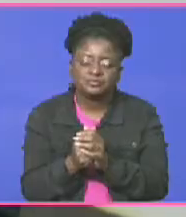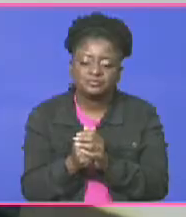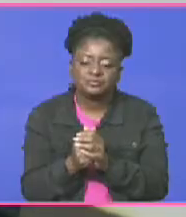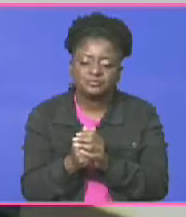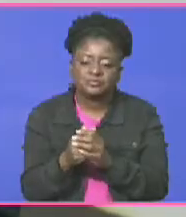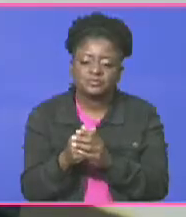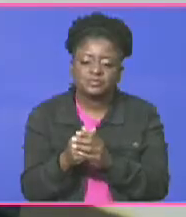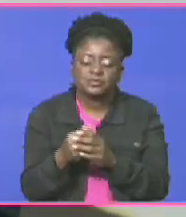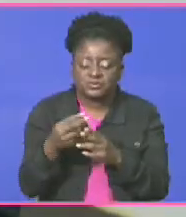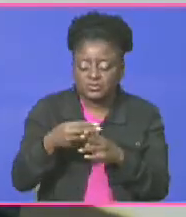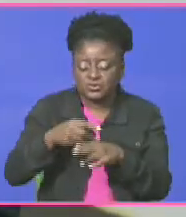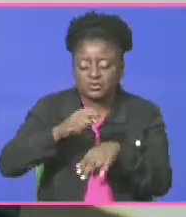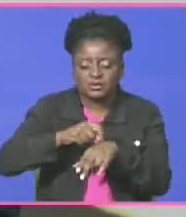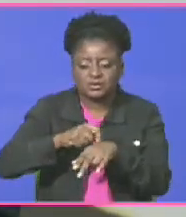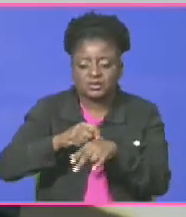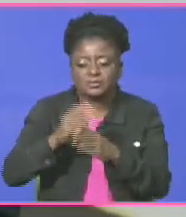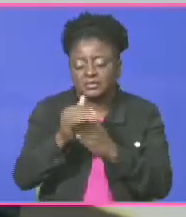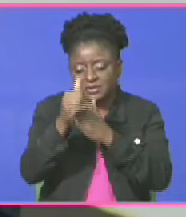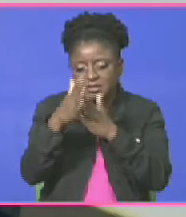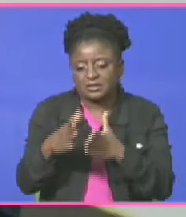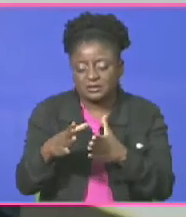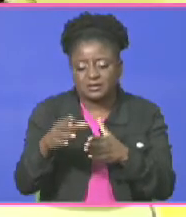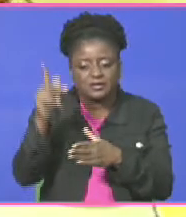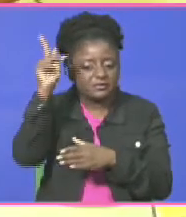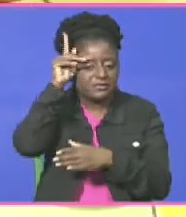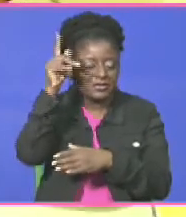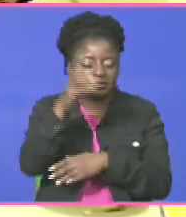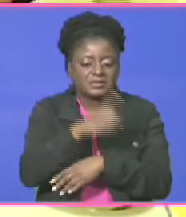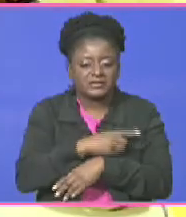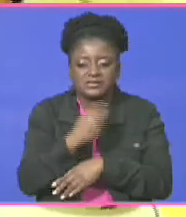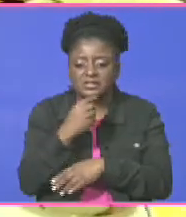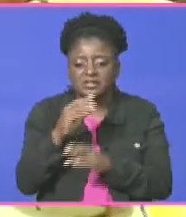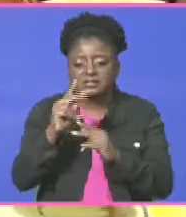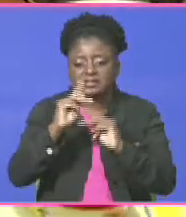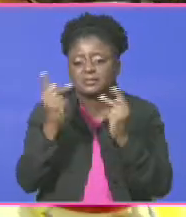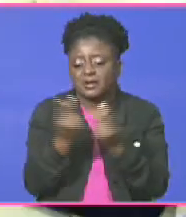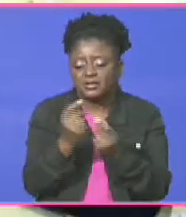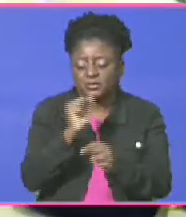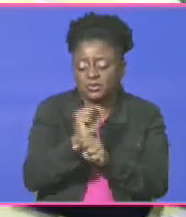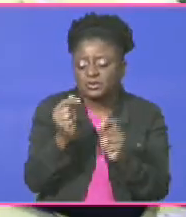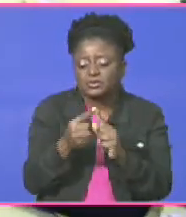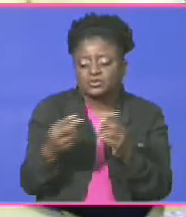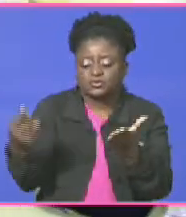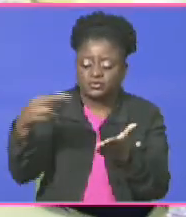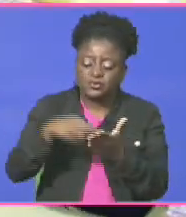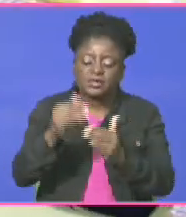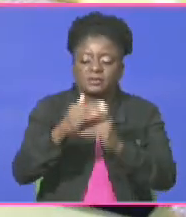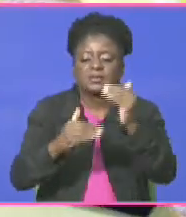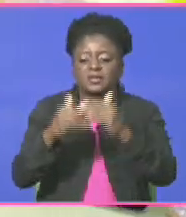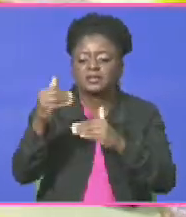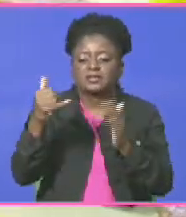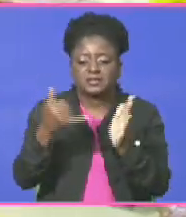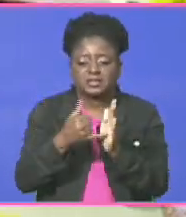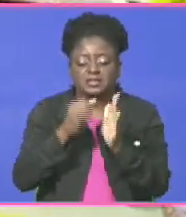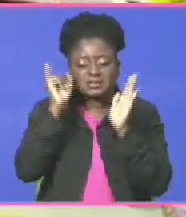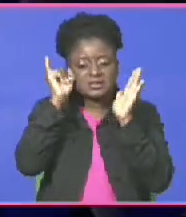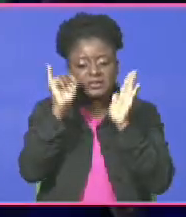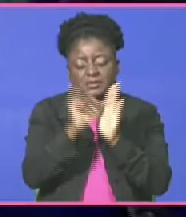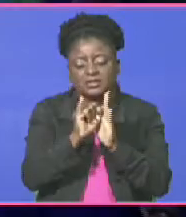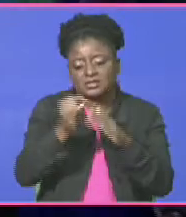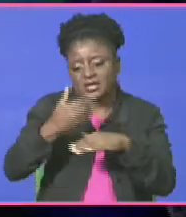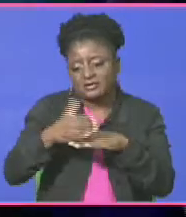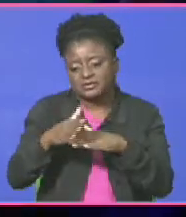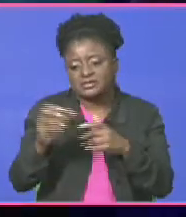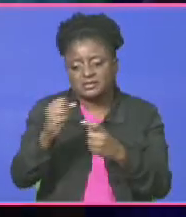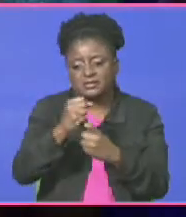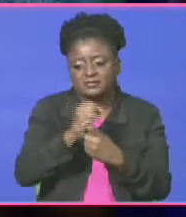of the Progressive Liberal Party, Philip Davis, says the party is working to rebuild its image and restore its viability following its crushing defeat at the